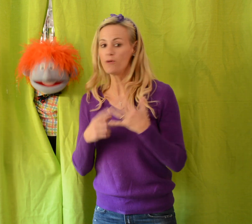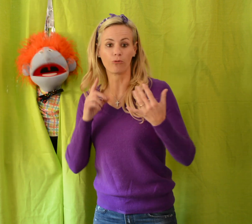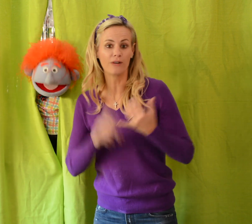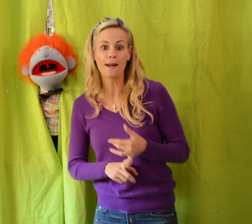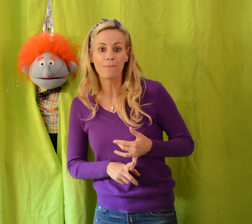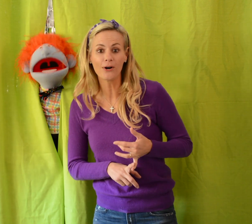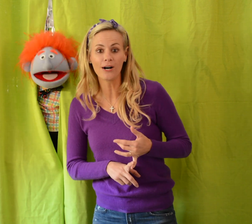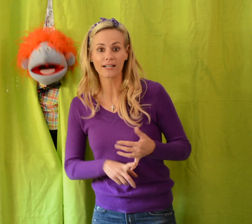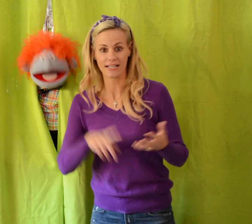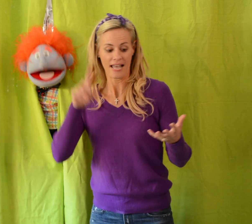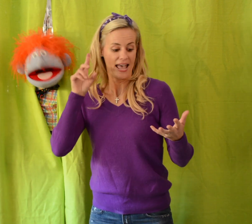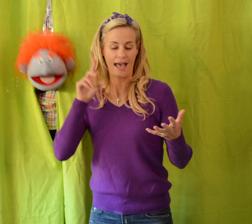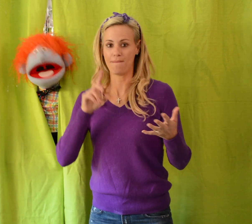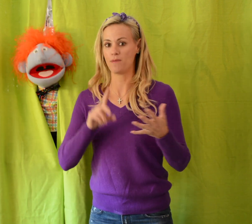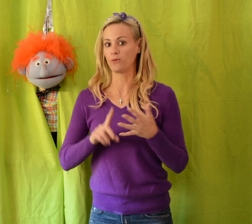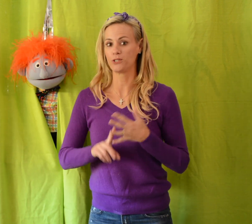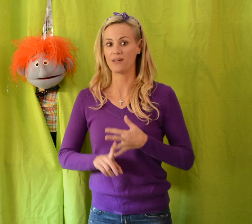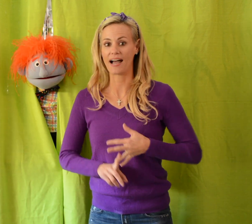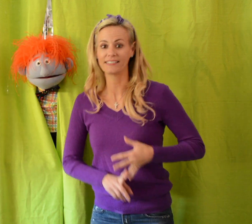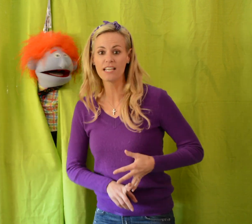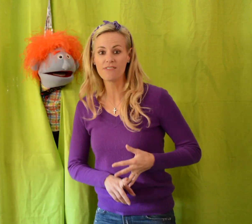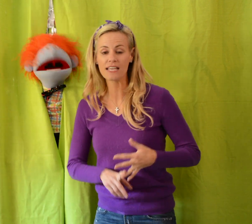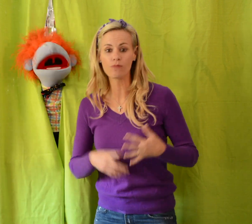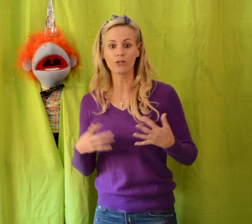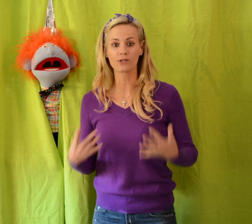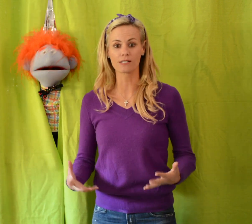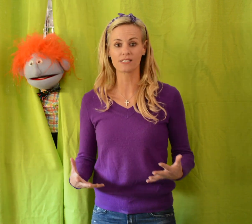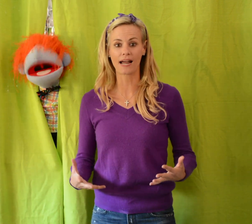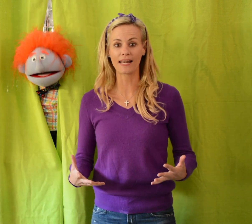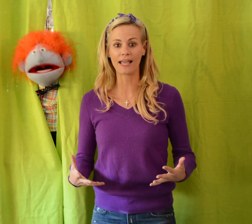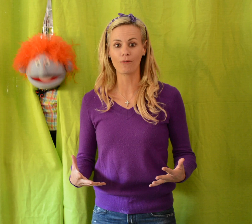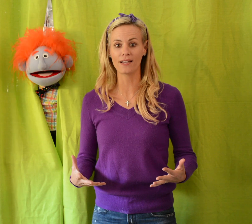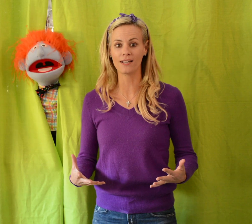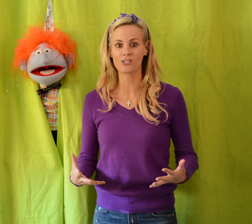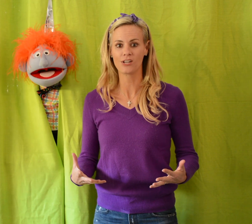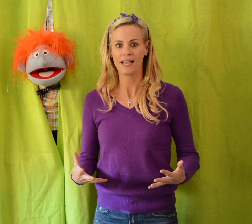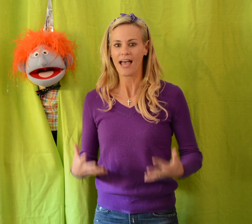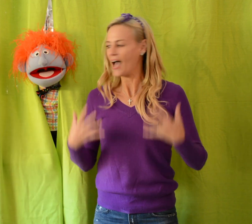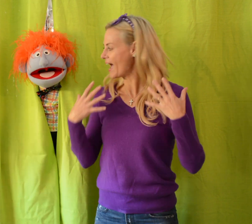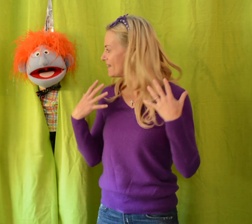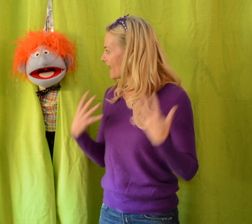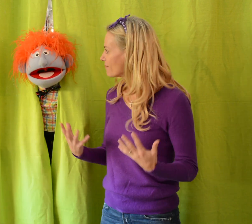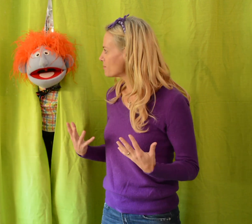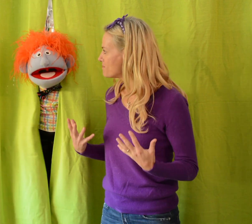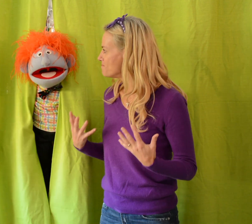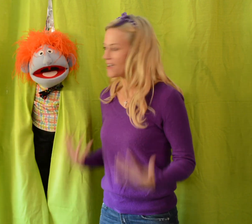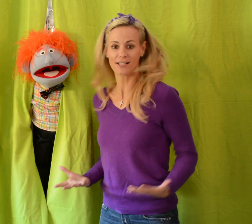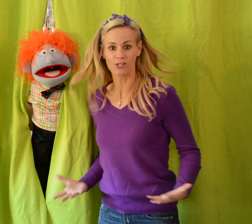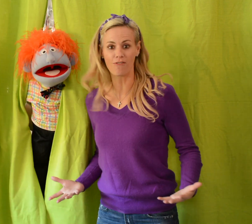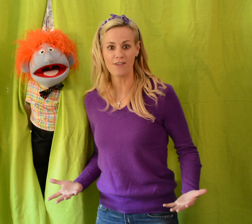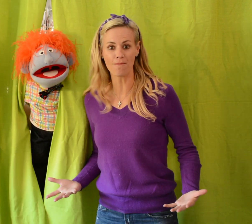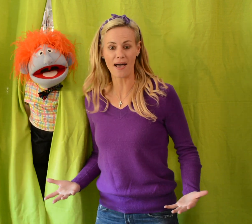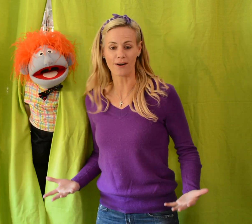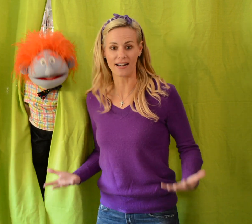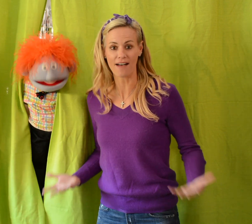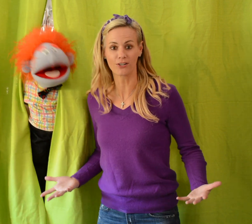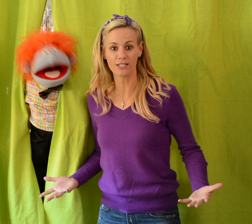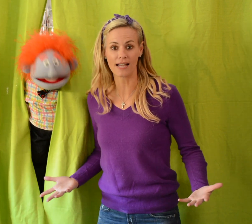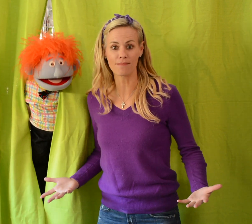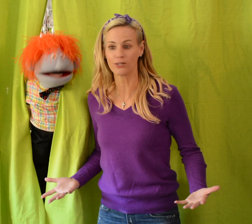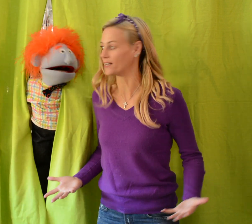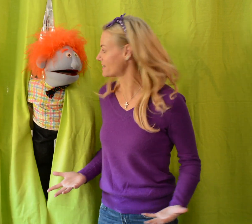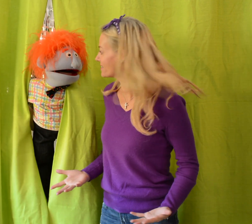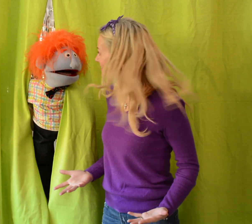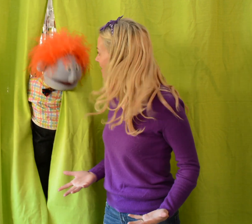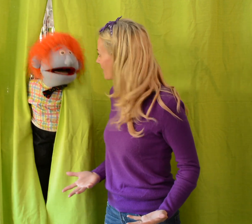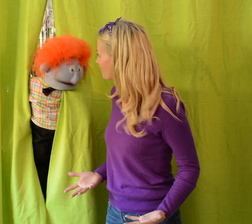and we will read a book and maybe we'll do an activity we'll learn some sign language and that would make us all feel better and have